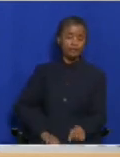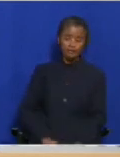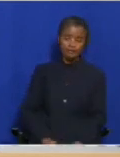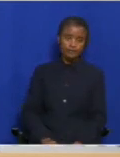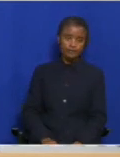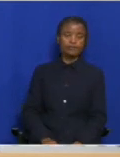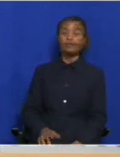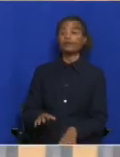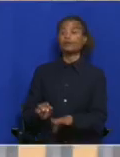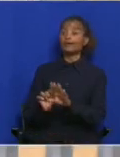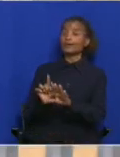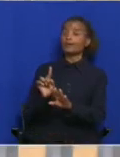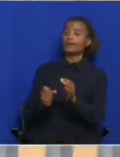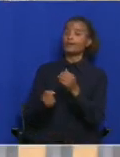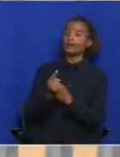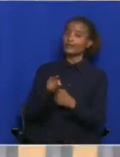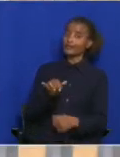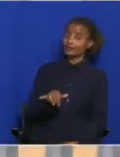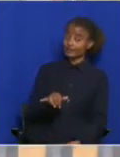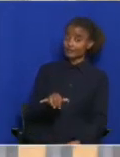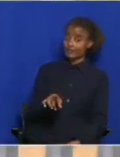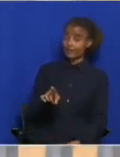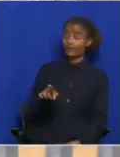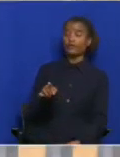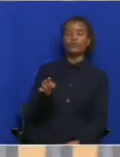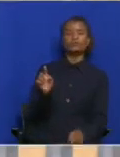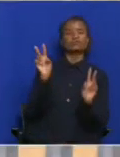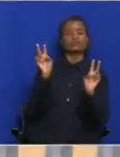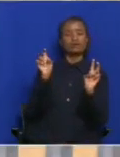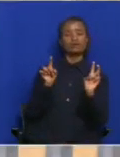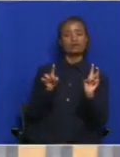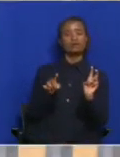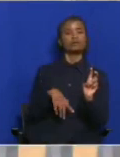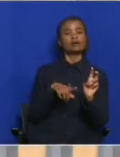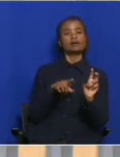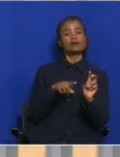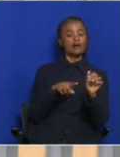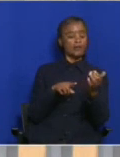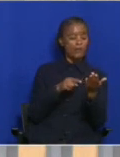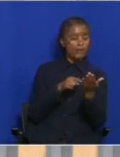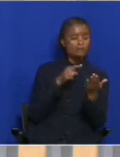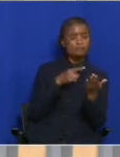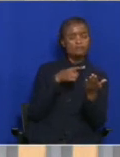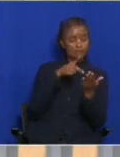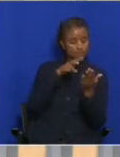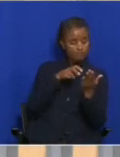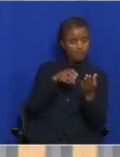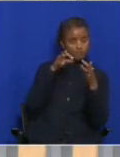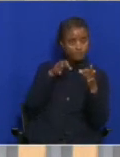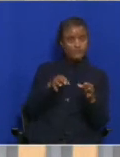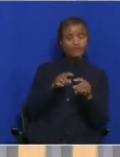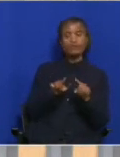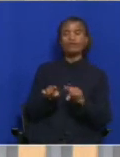that, what you call an adverse inference, to get to that, I think we would have to first make findings as